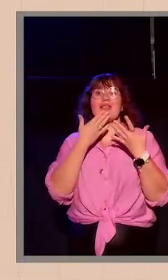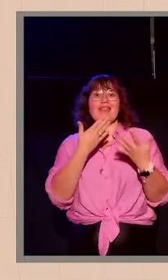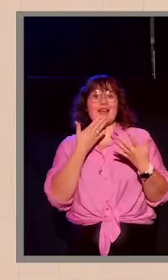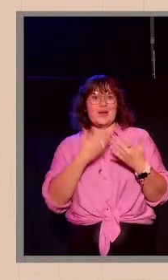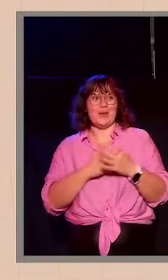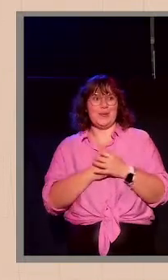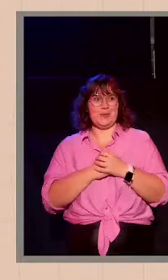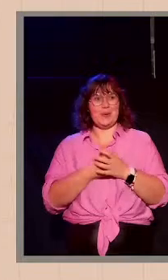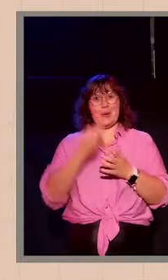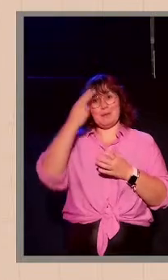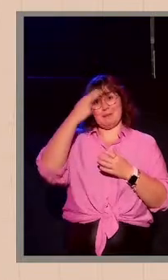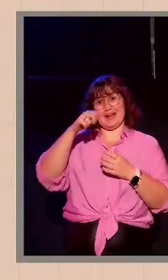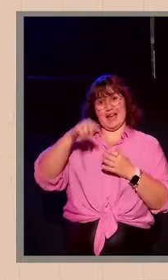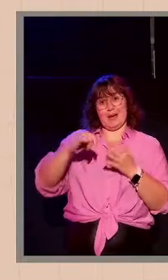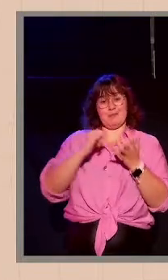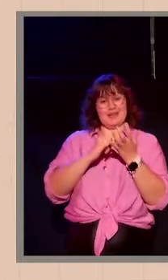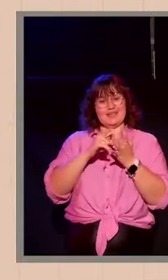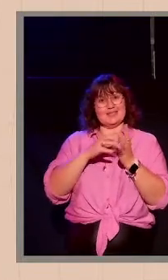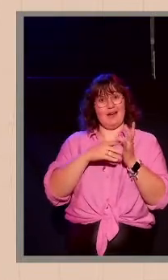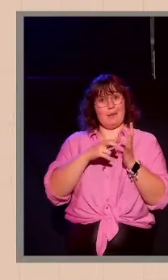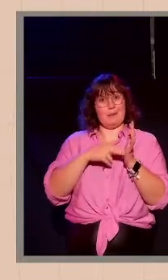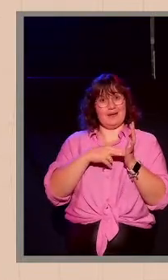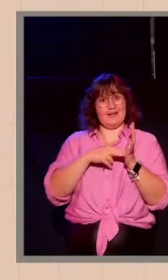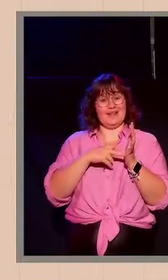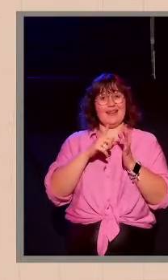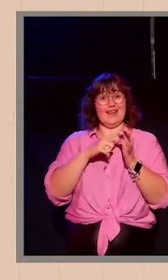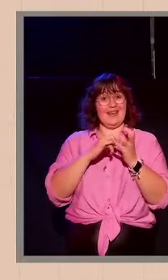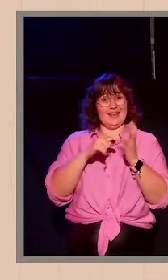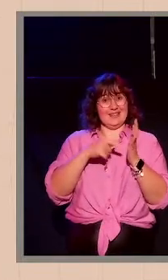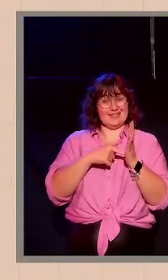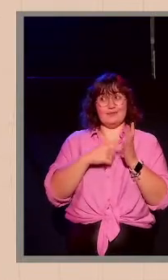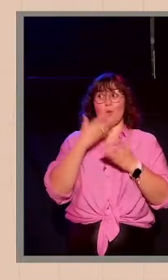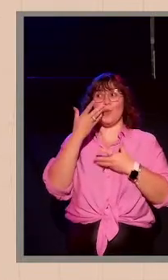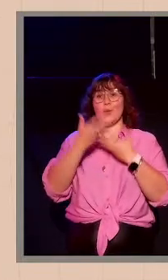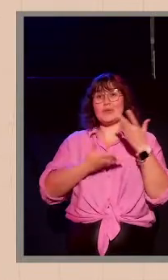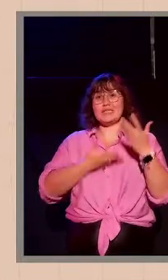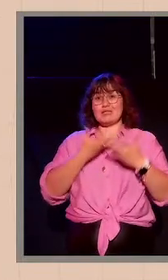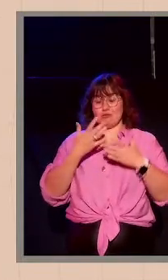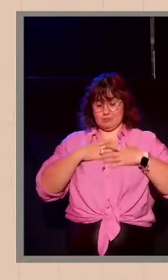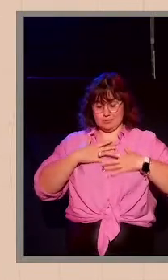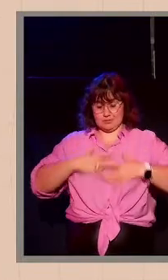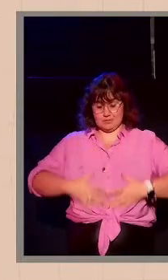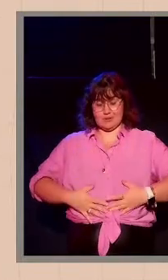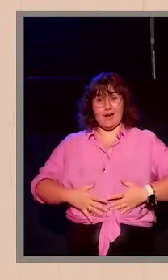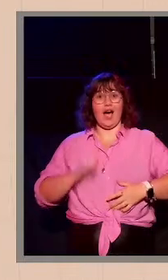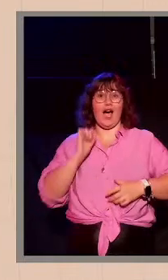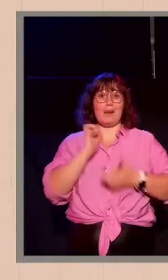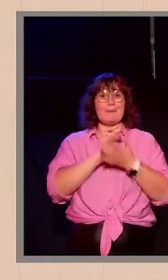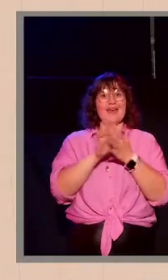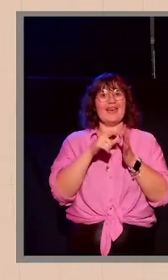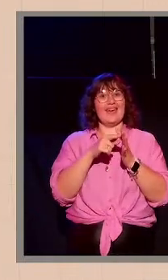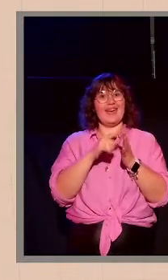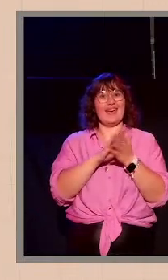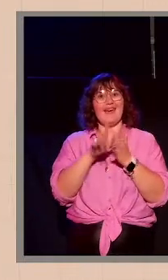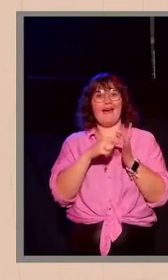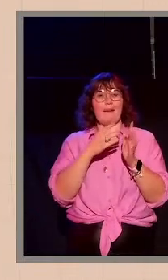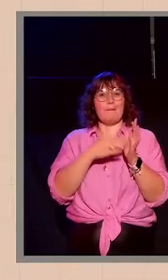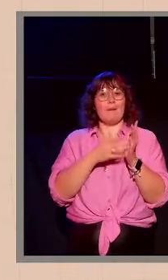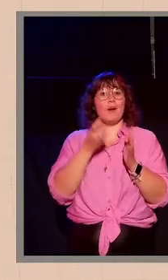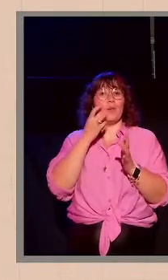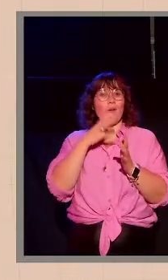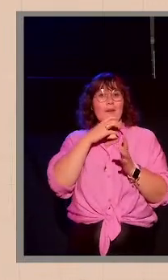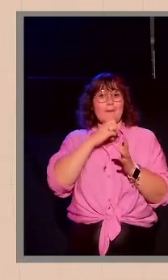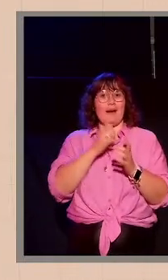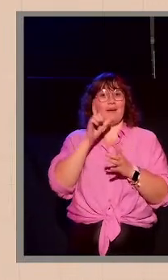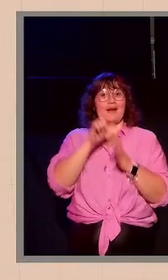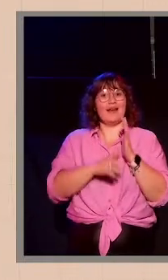So my name is Simon East. For the audio description, I'm pronouns he, him, white male in his late